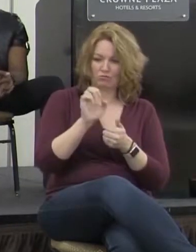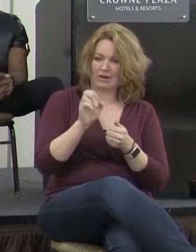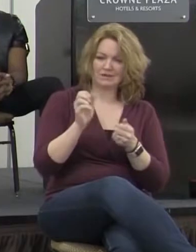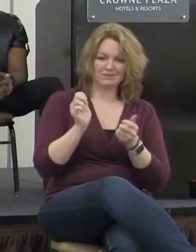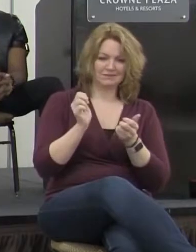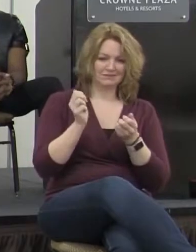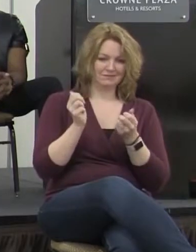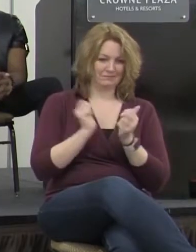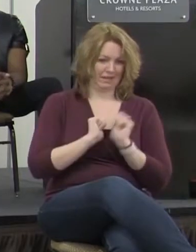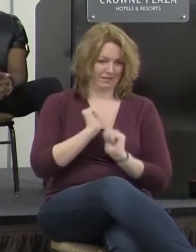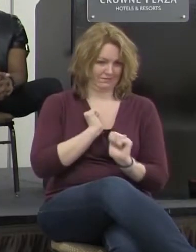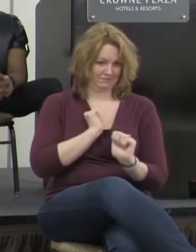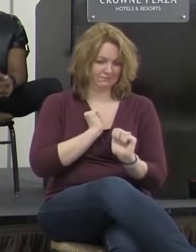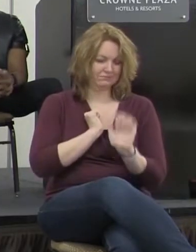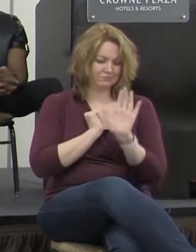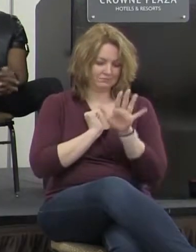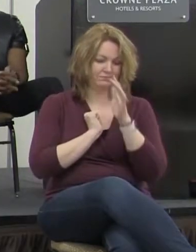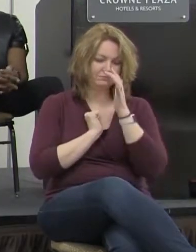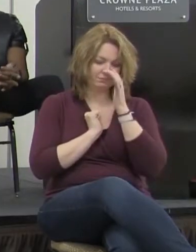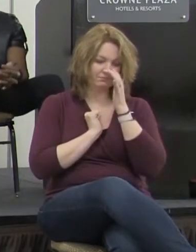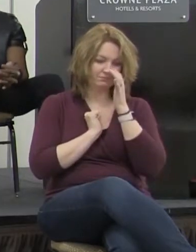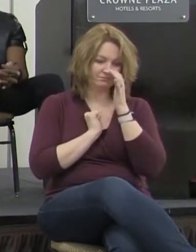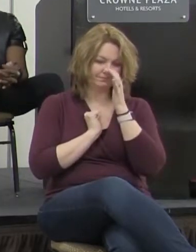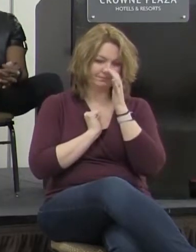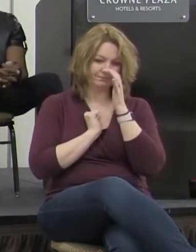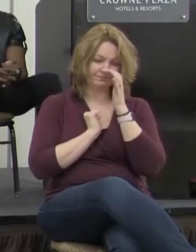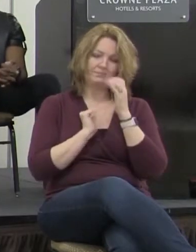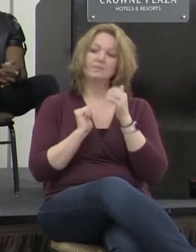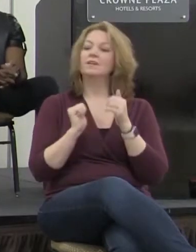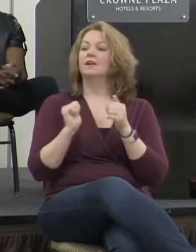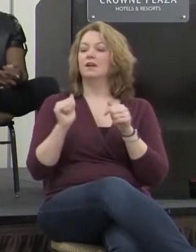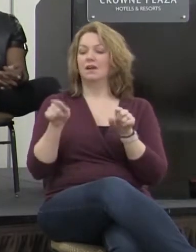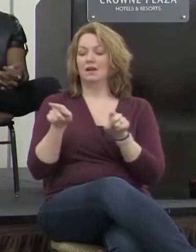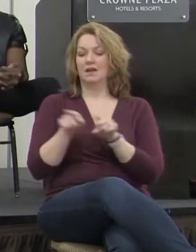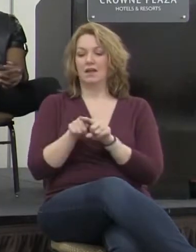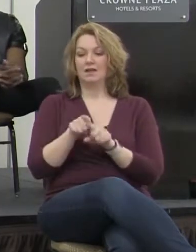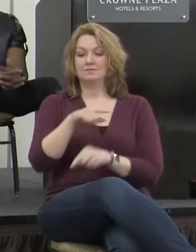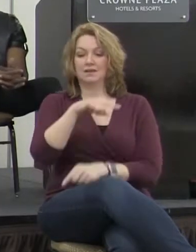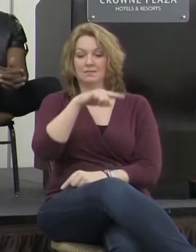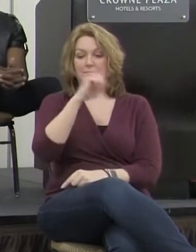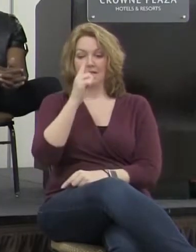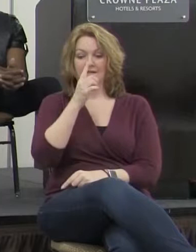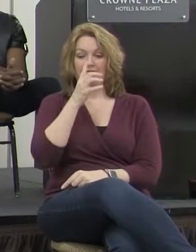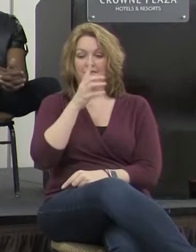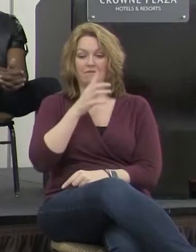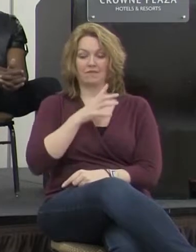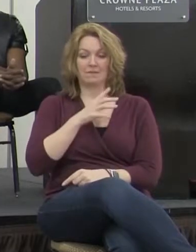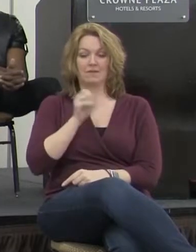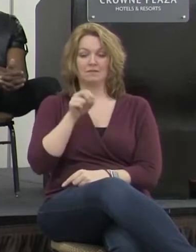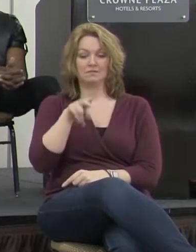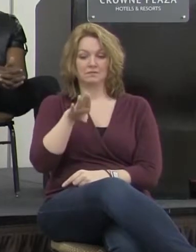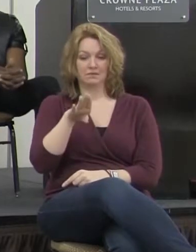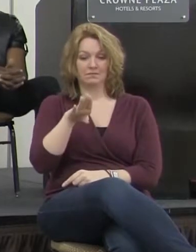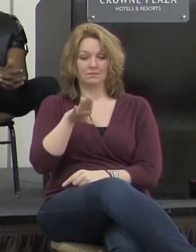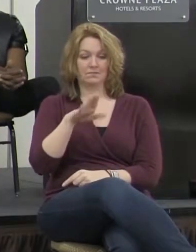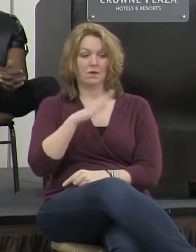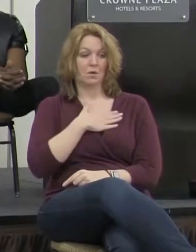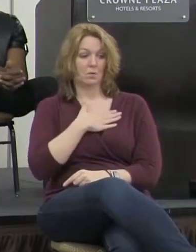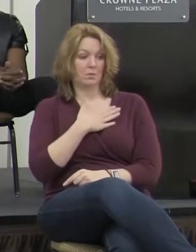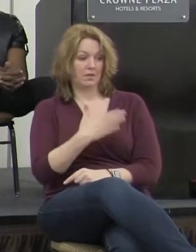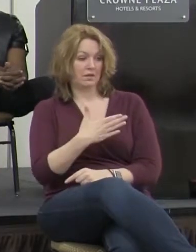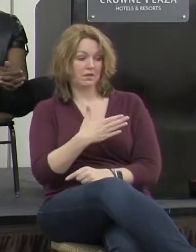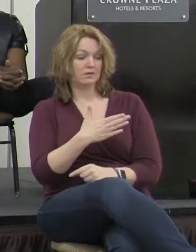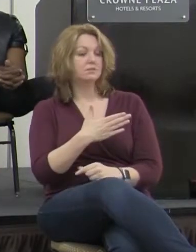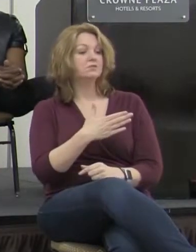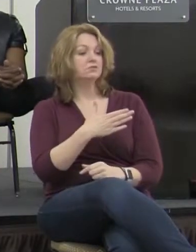sides of being somebody who is a black female submissive who is willing to submit to a white